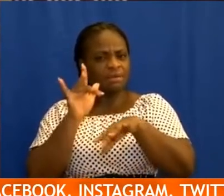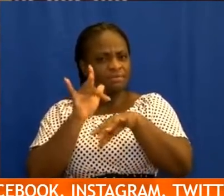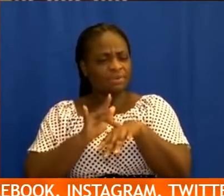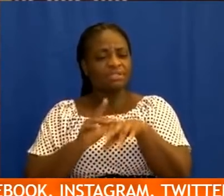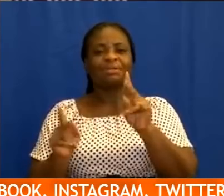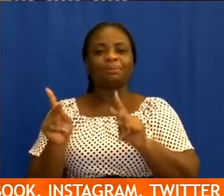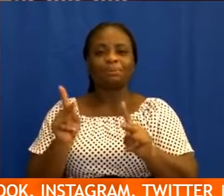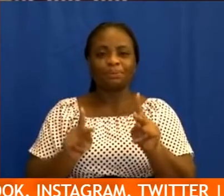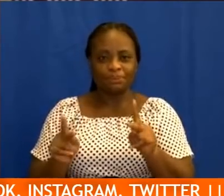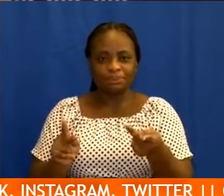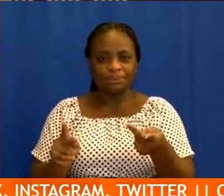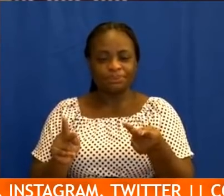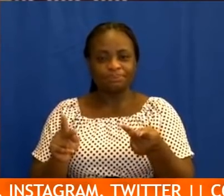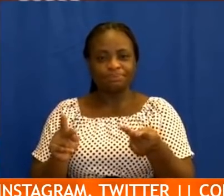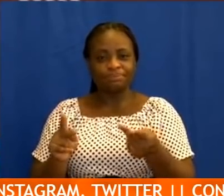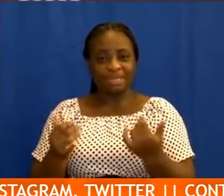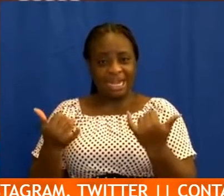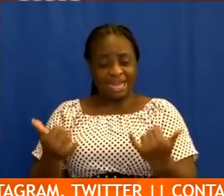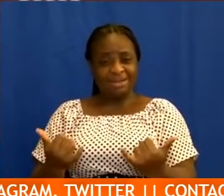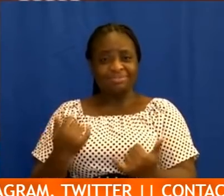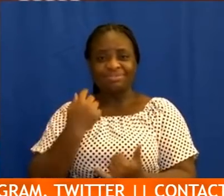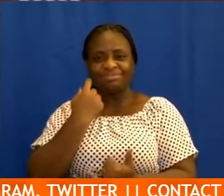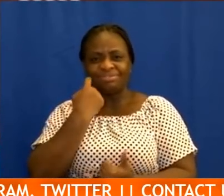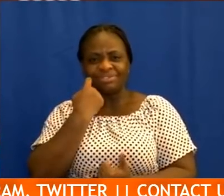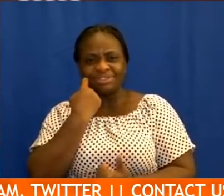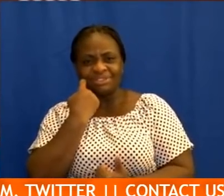Addo or the Etuja.